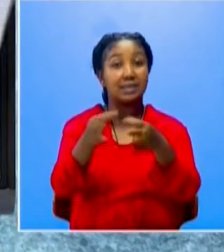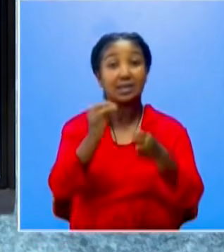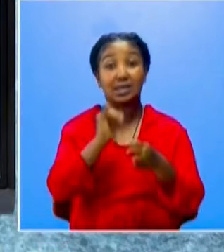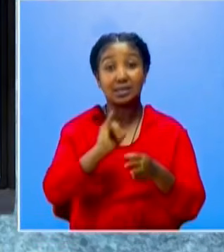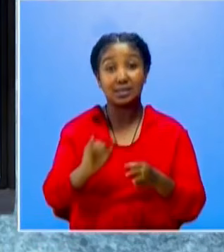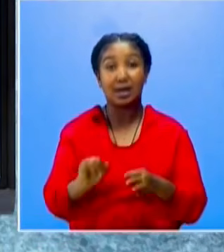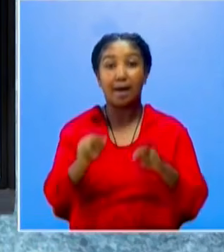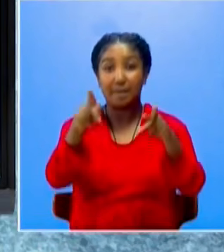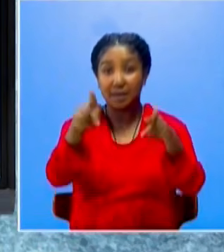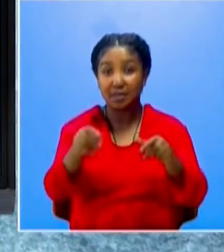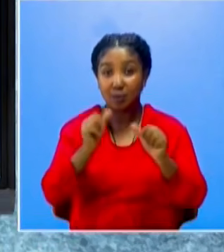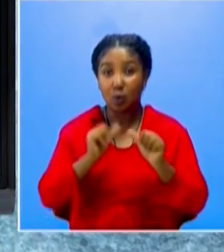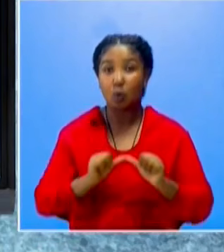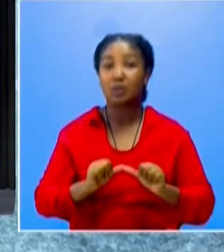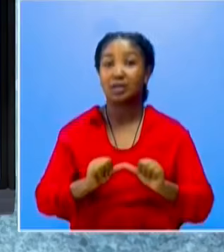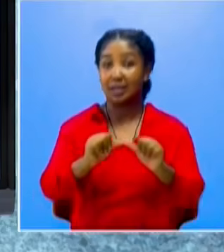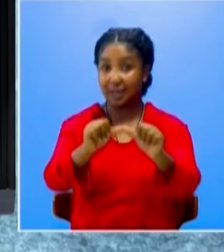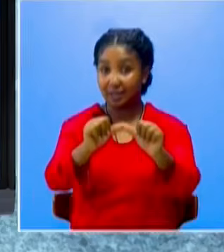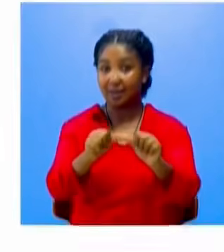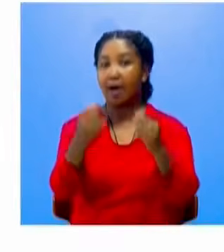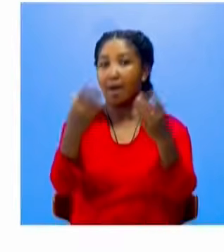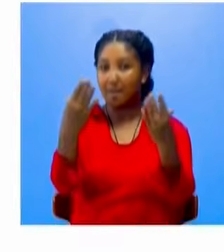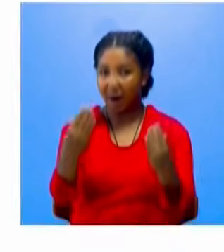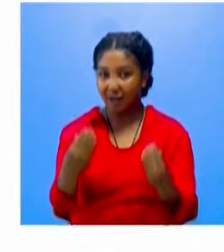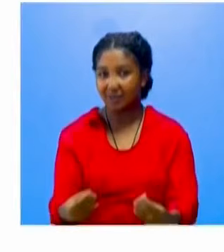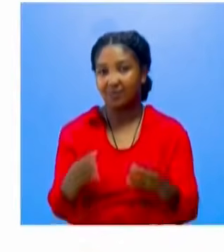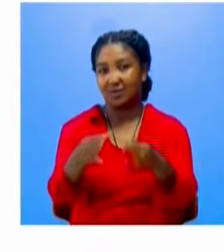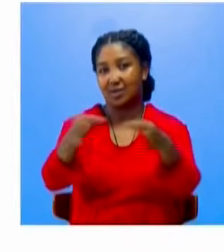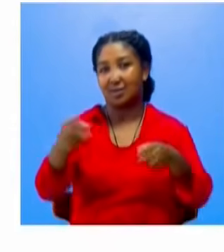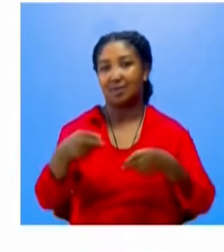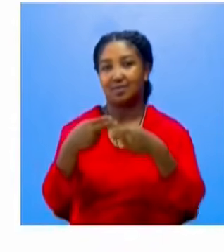is present continuous passive.